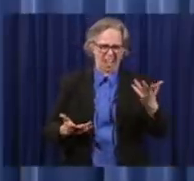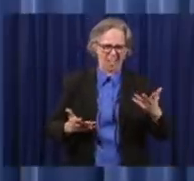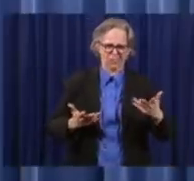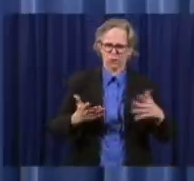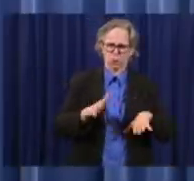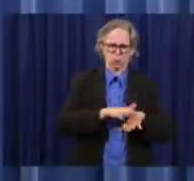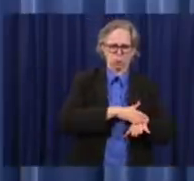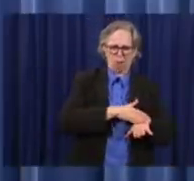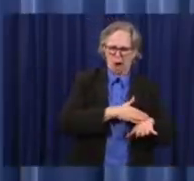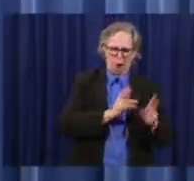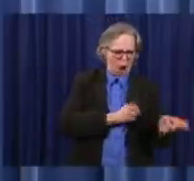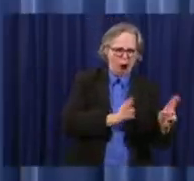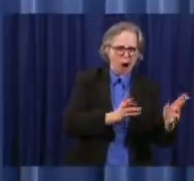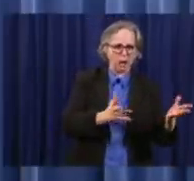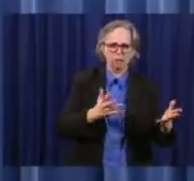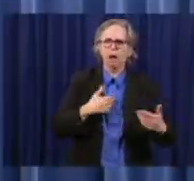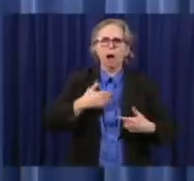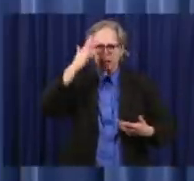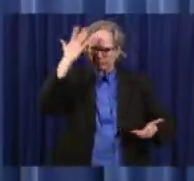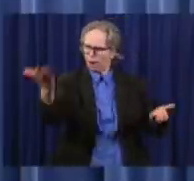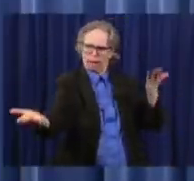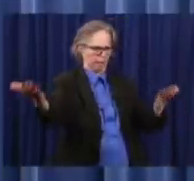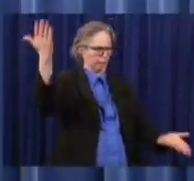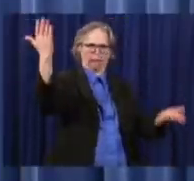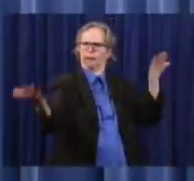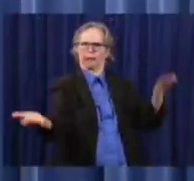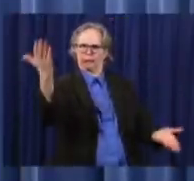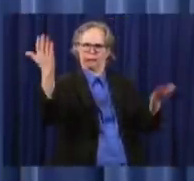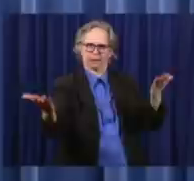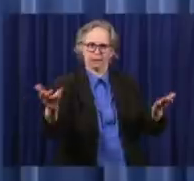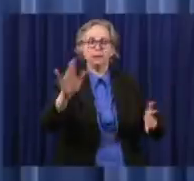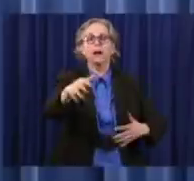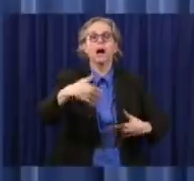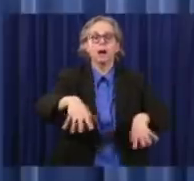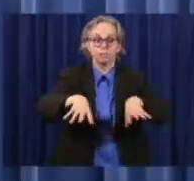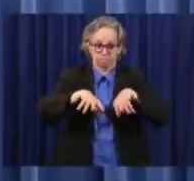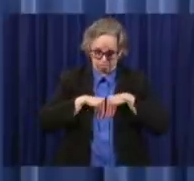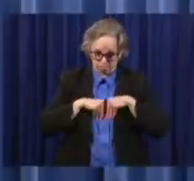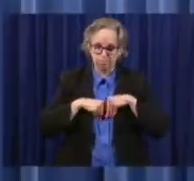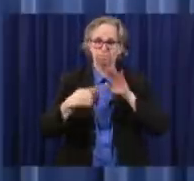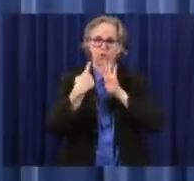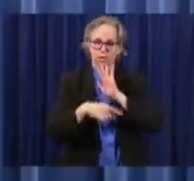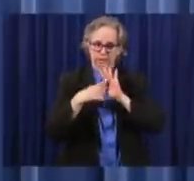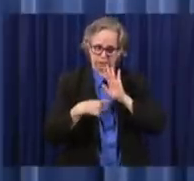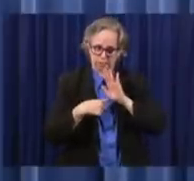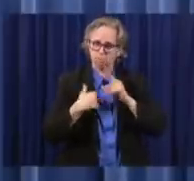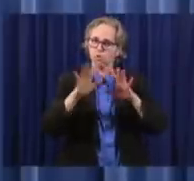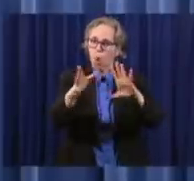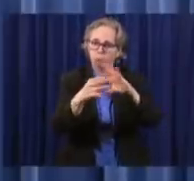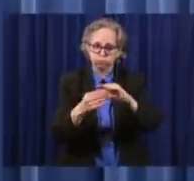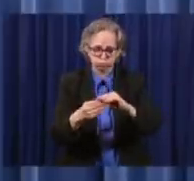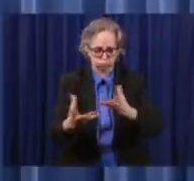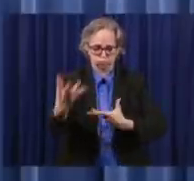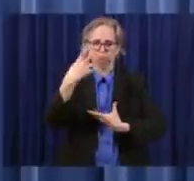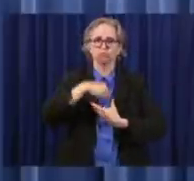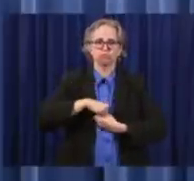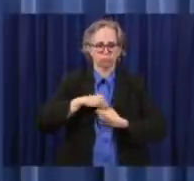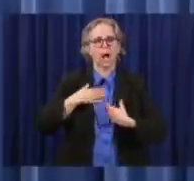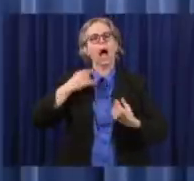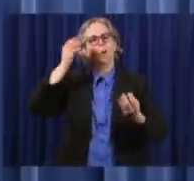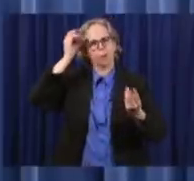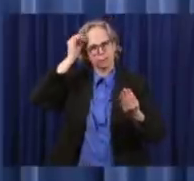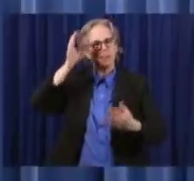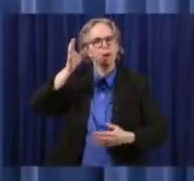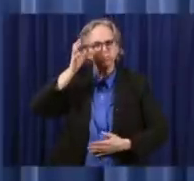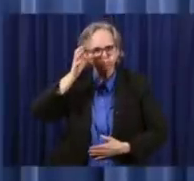And I understand that, and I take that criticism and all the things that they say into account. I listen